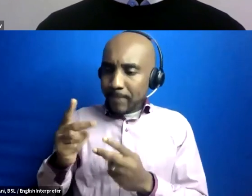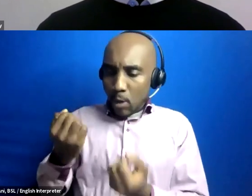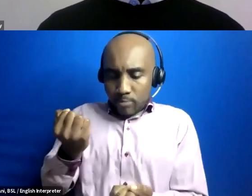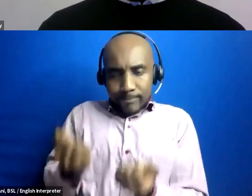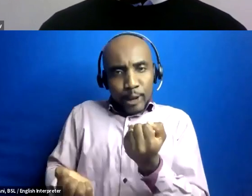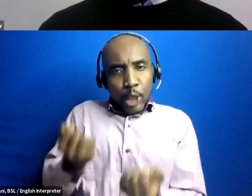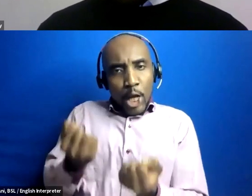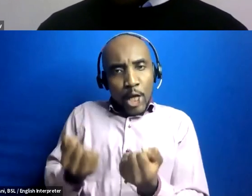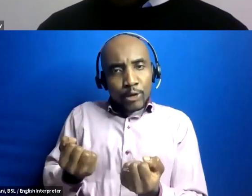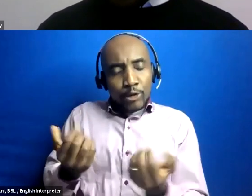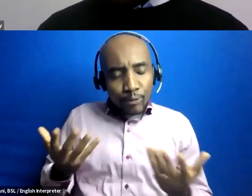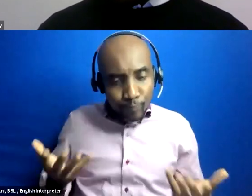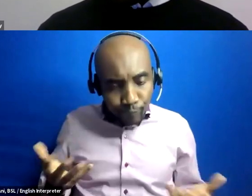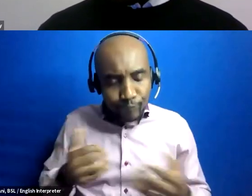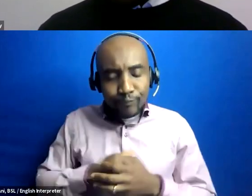some degree,